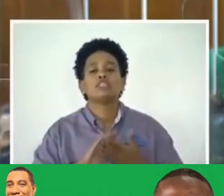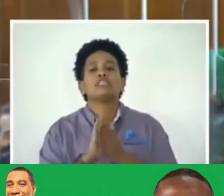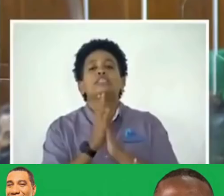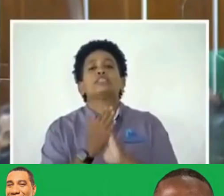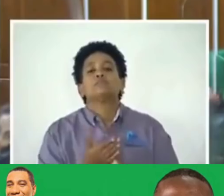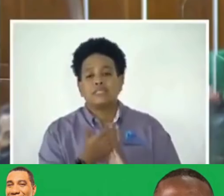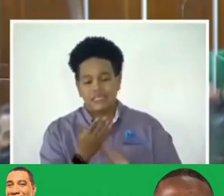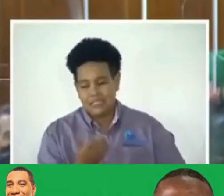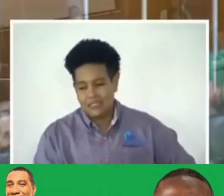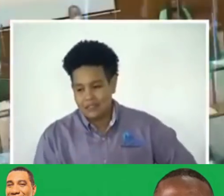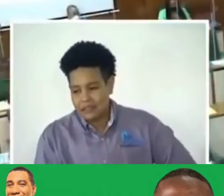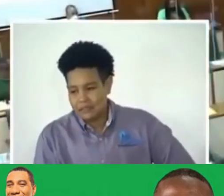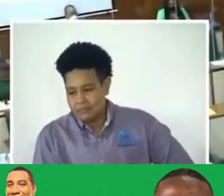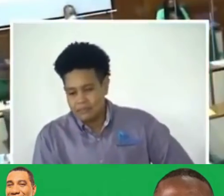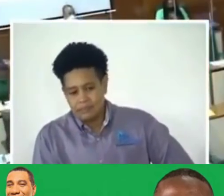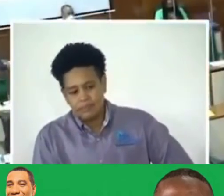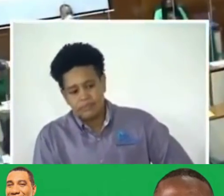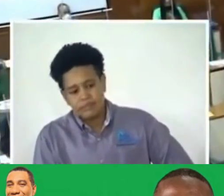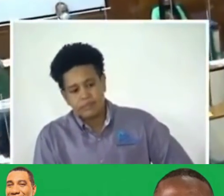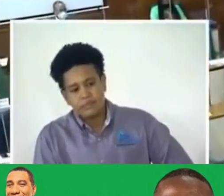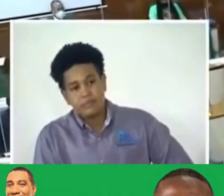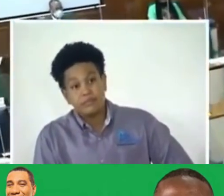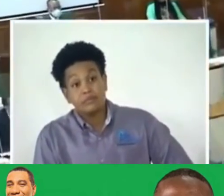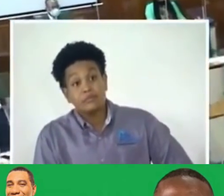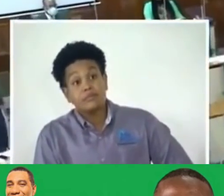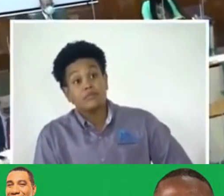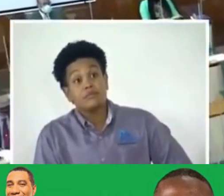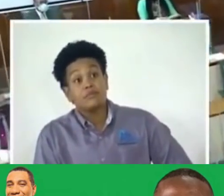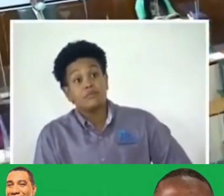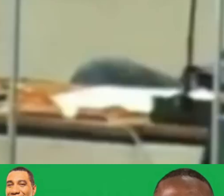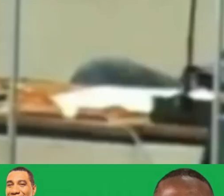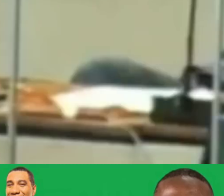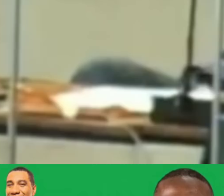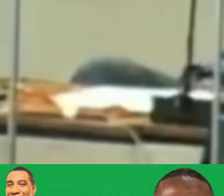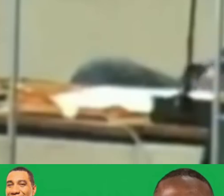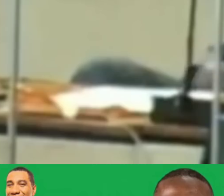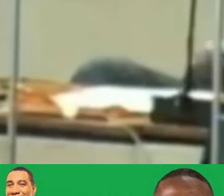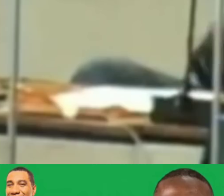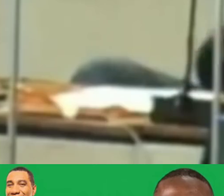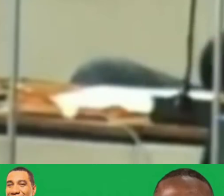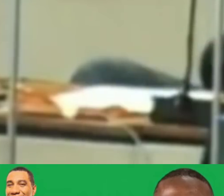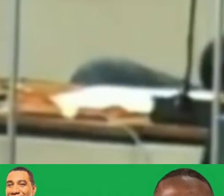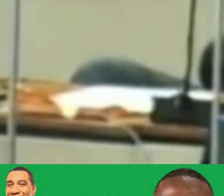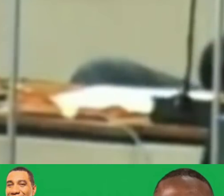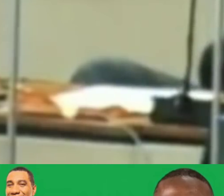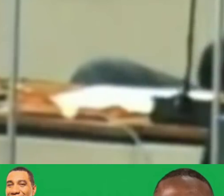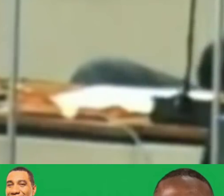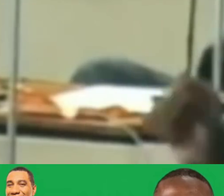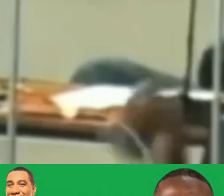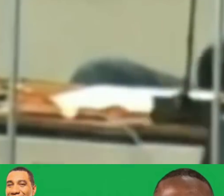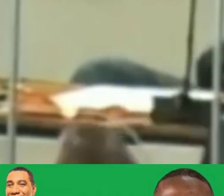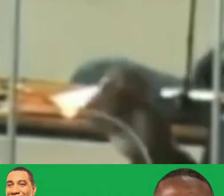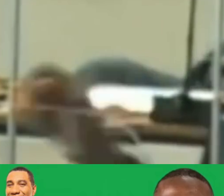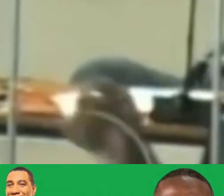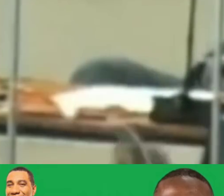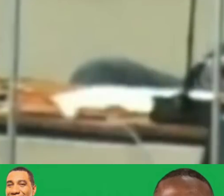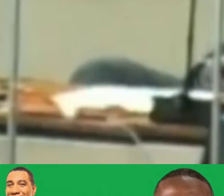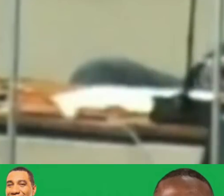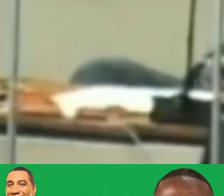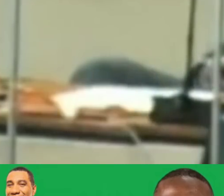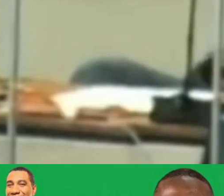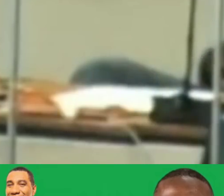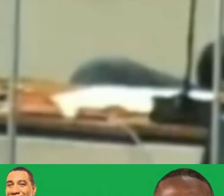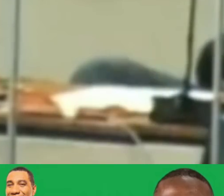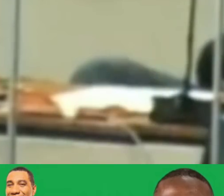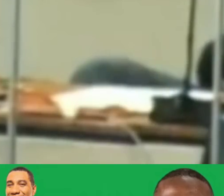using my platform. I don't care who else on YouTube, and you don't have to watch this video. Don't tell me rubbish in the comment section what you came here to hear. You have